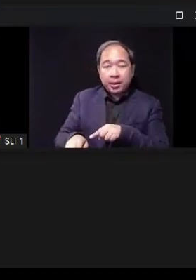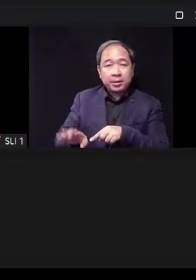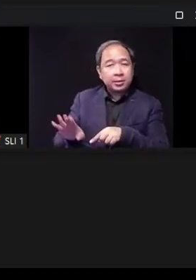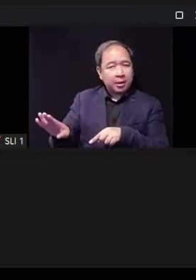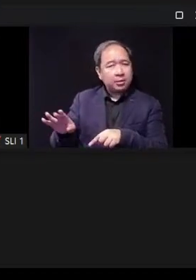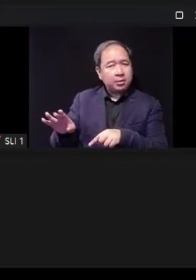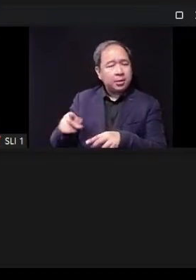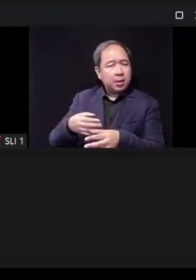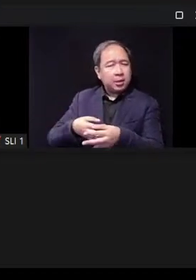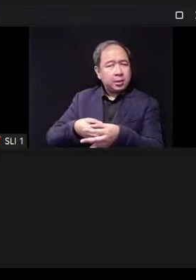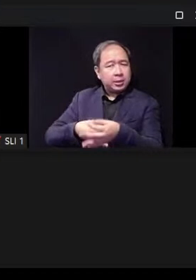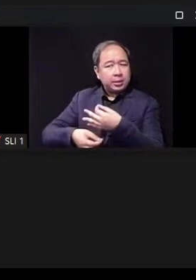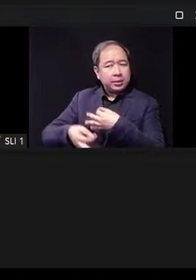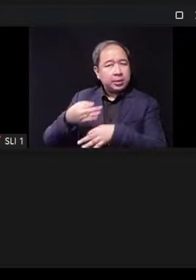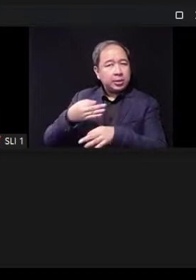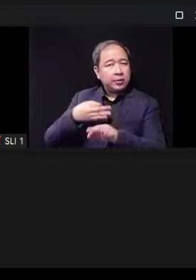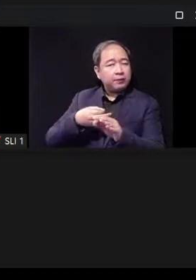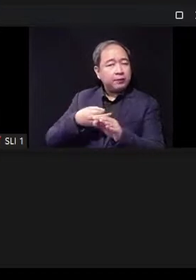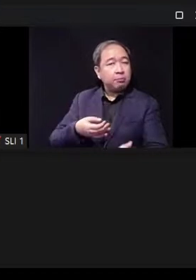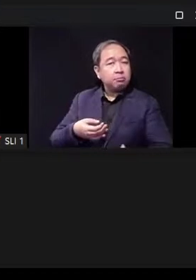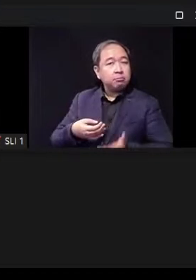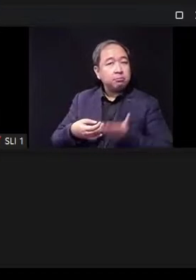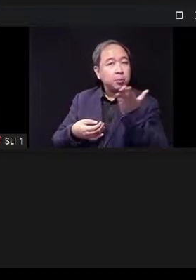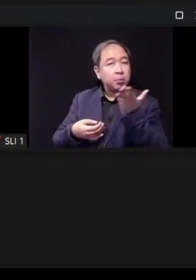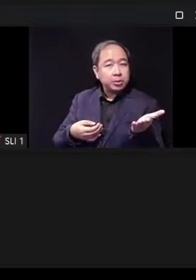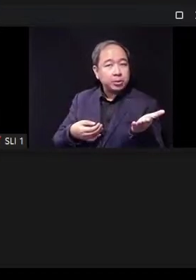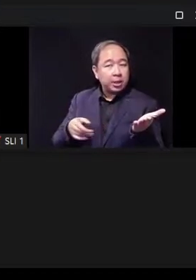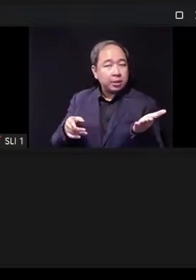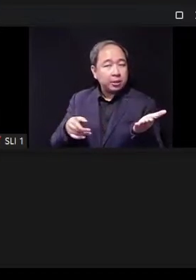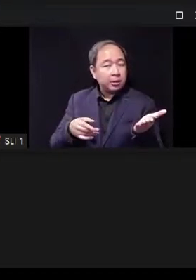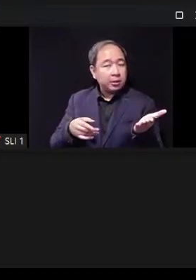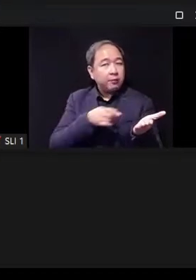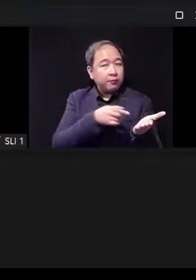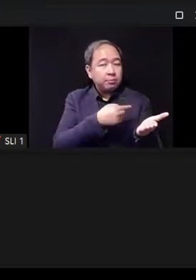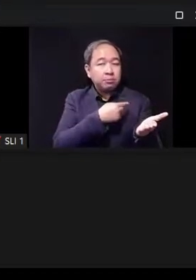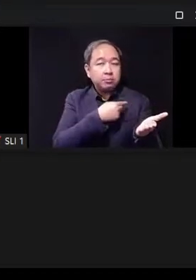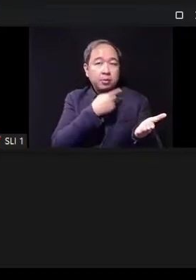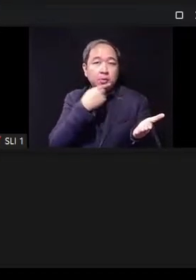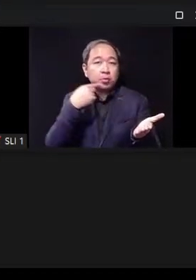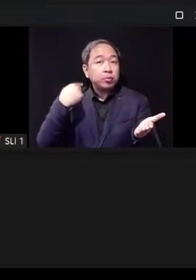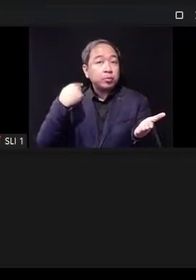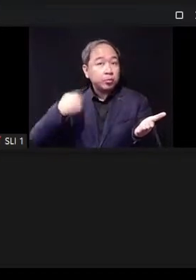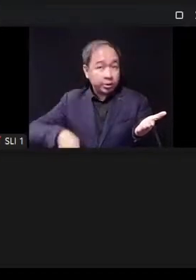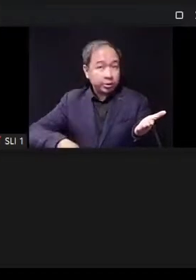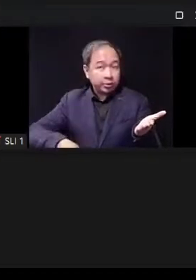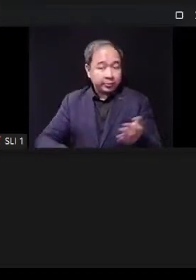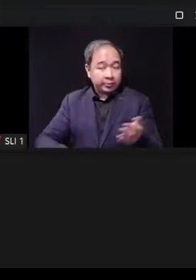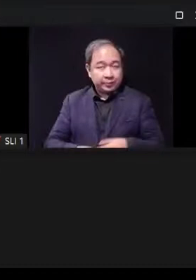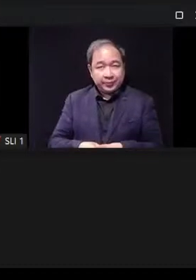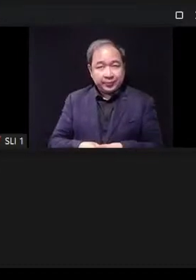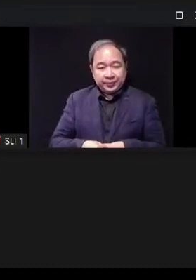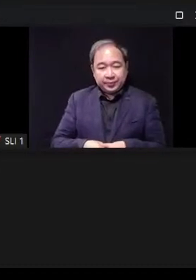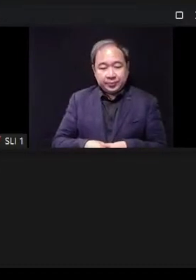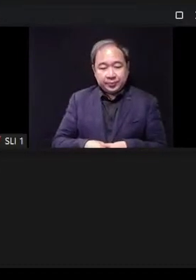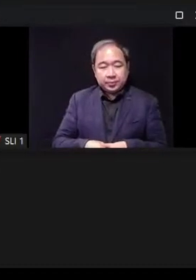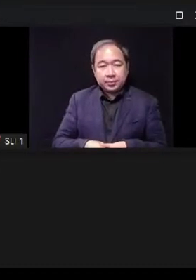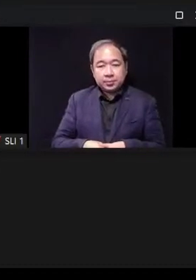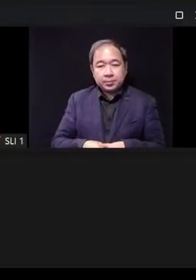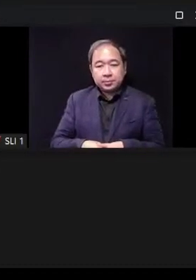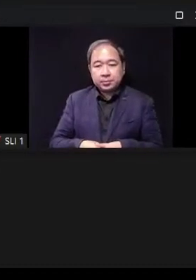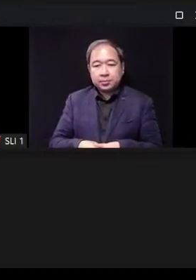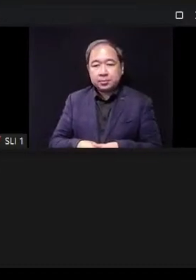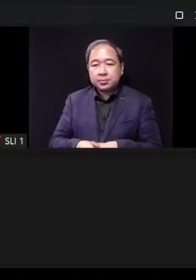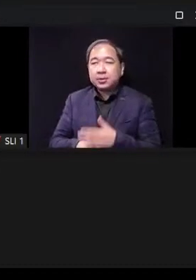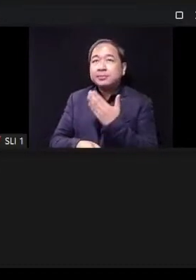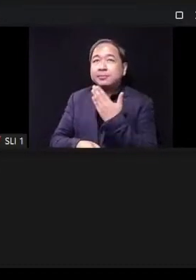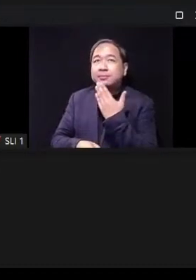proposal from our distinguished delegates from the Russian Federation. Thank you so much, Madam